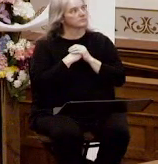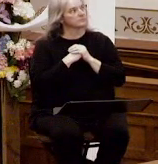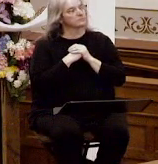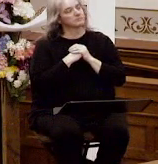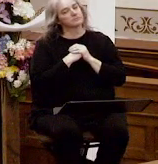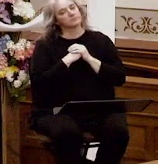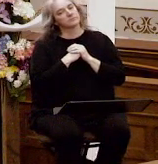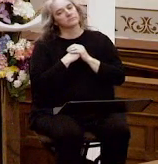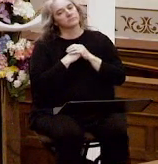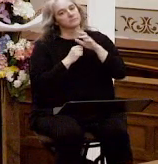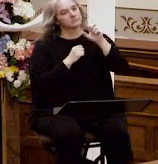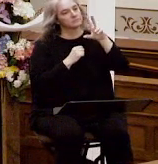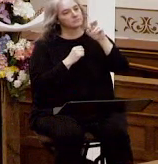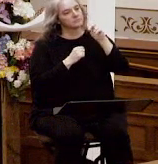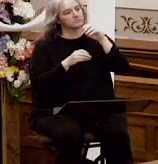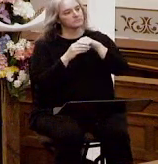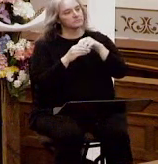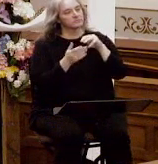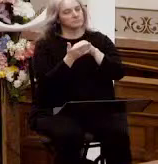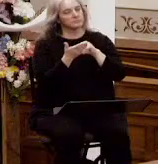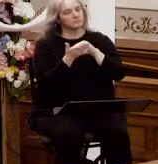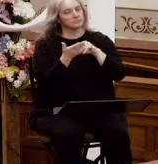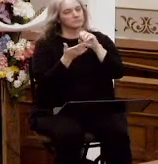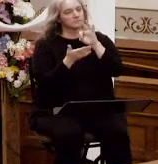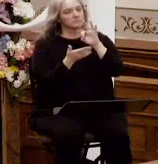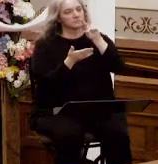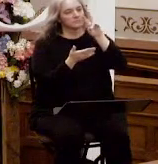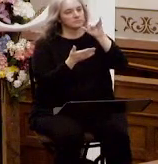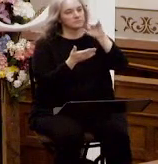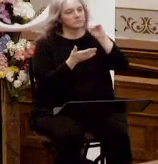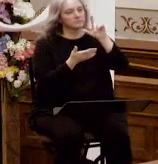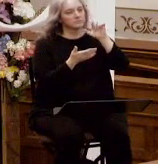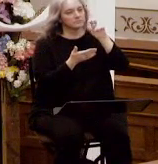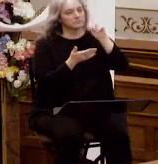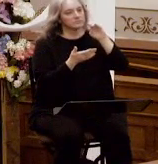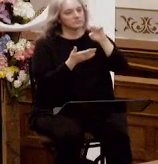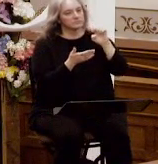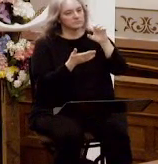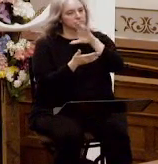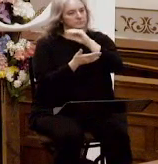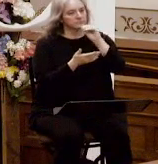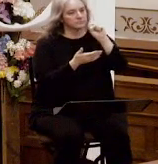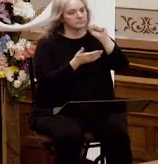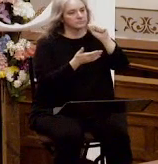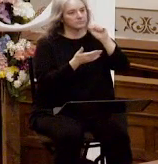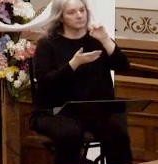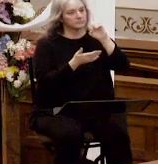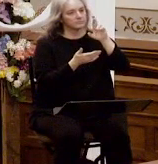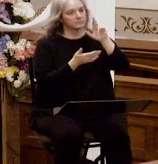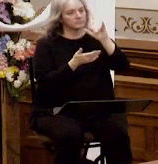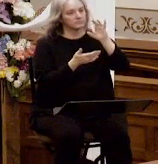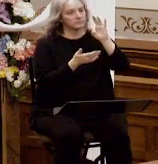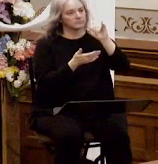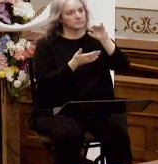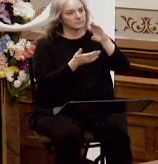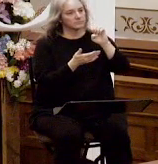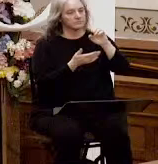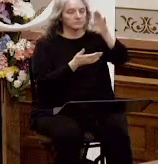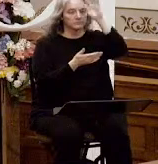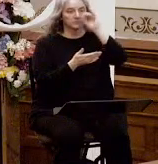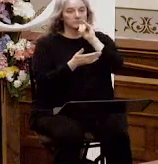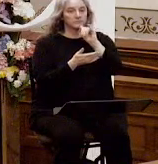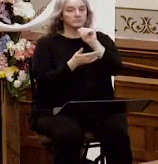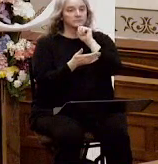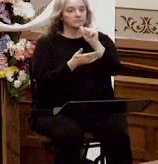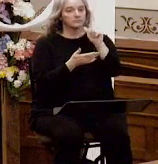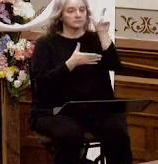And that even in the midst of violence and sacrifice, God is not separated from